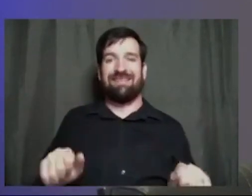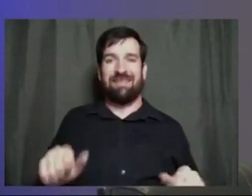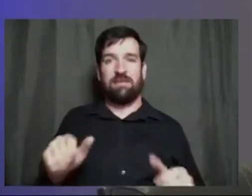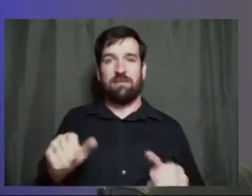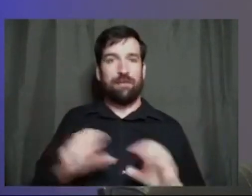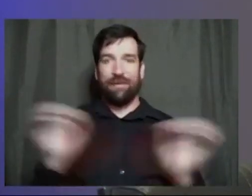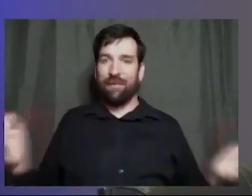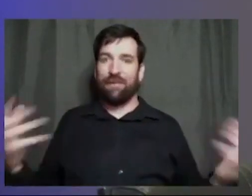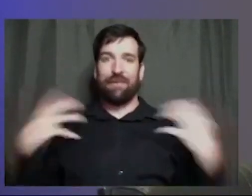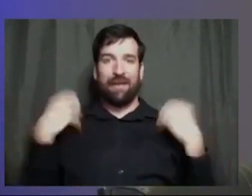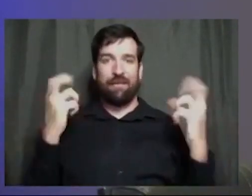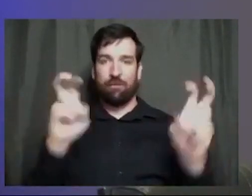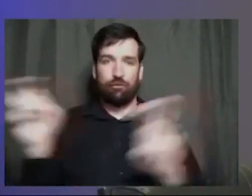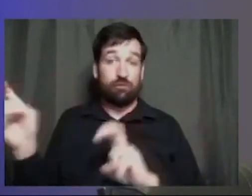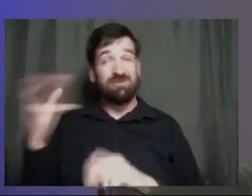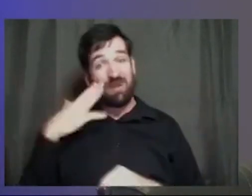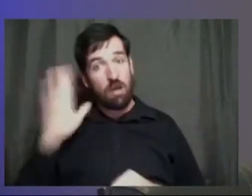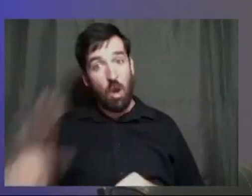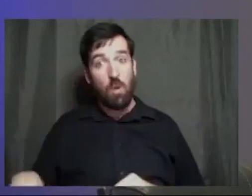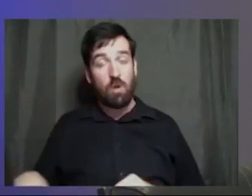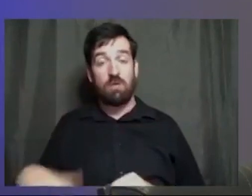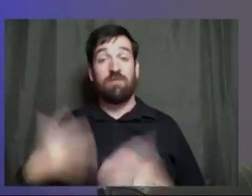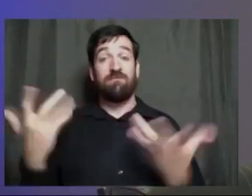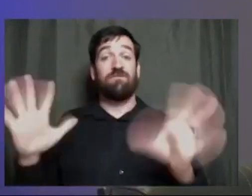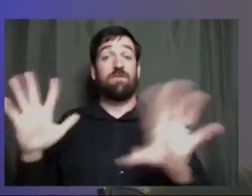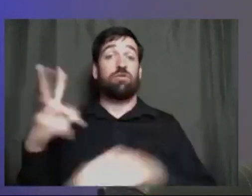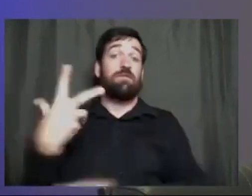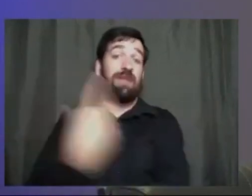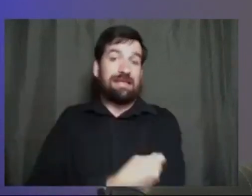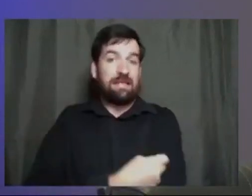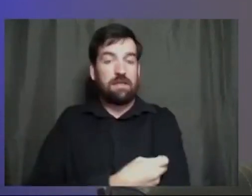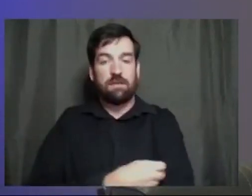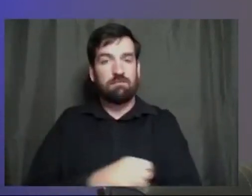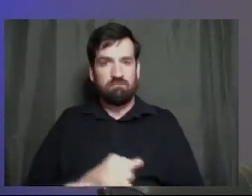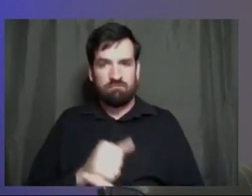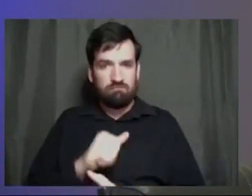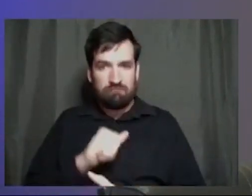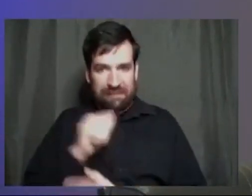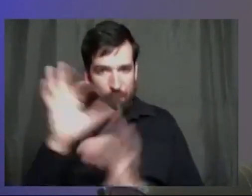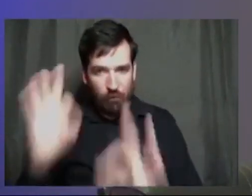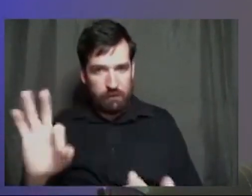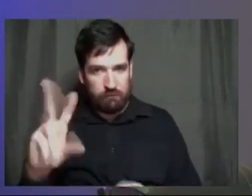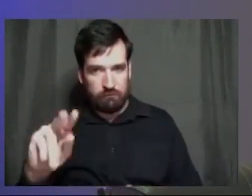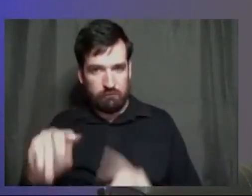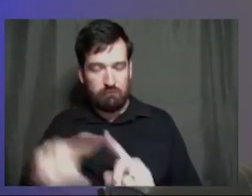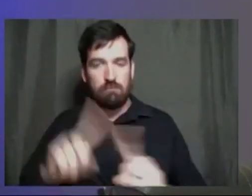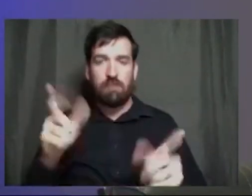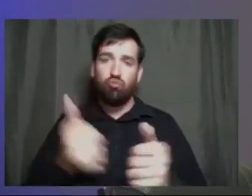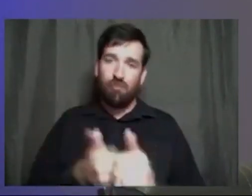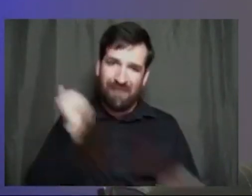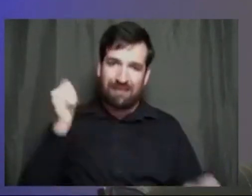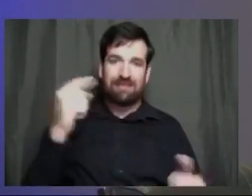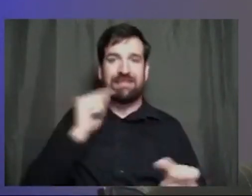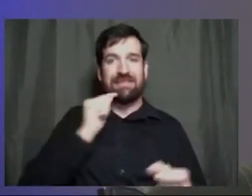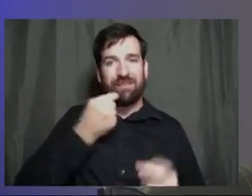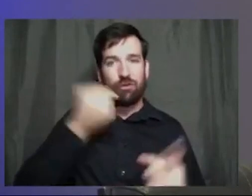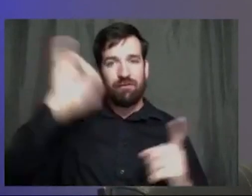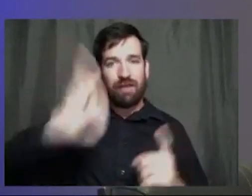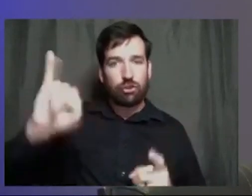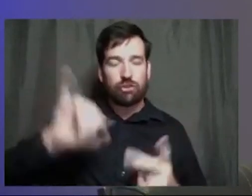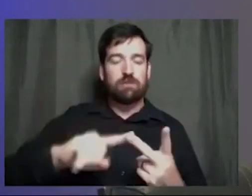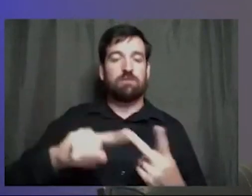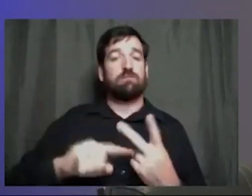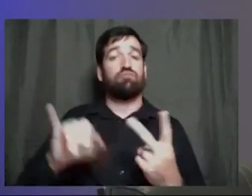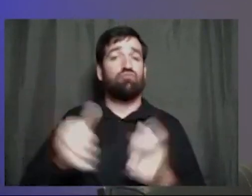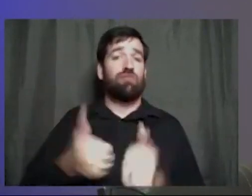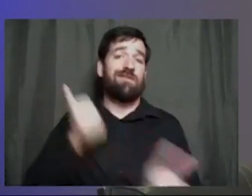because we know that being vaccinated, even though it's not perfect, it prevents severe infection, it prevents death, even in